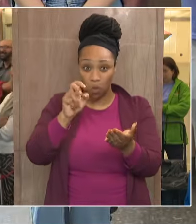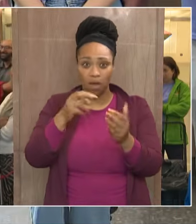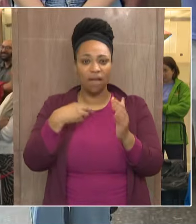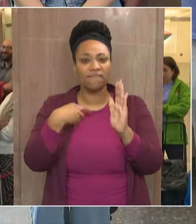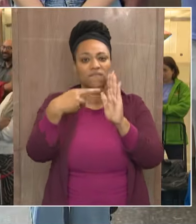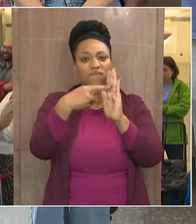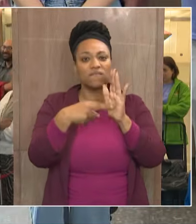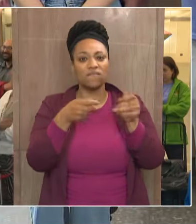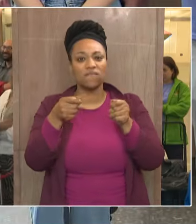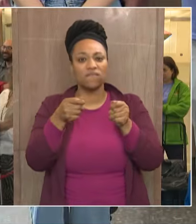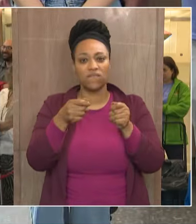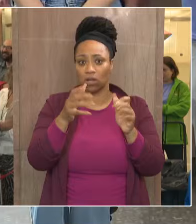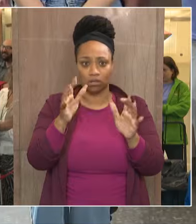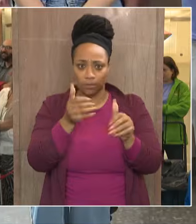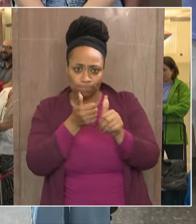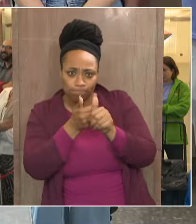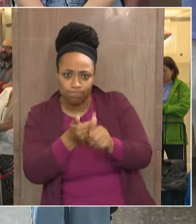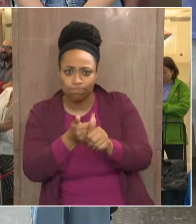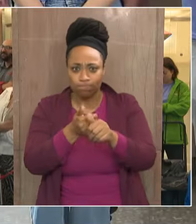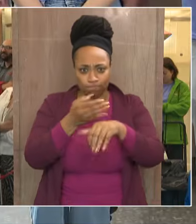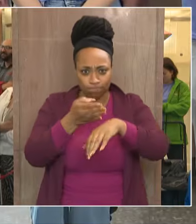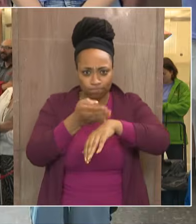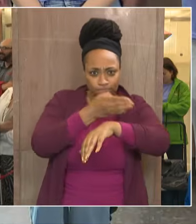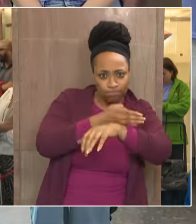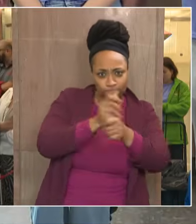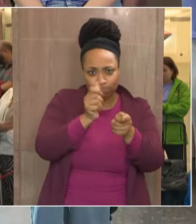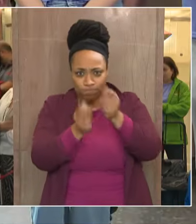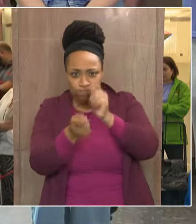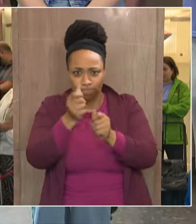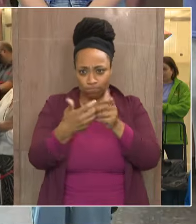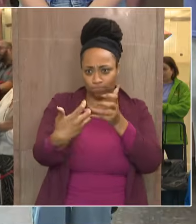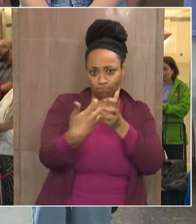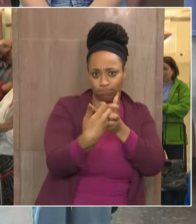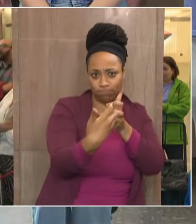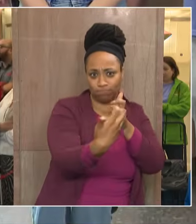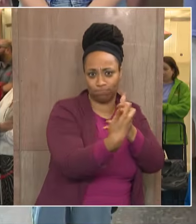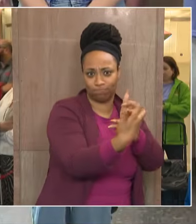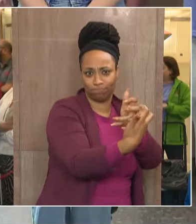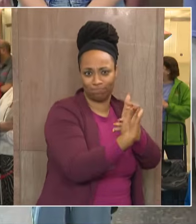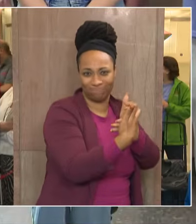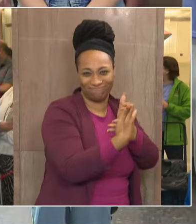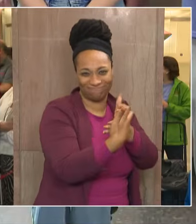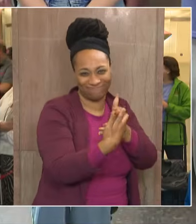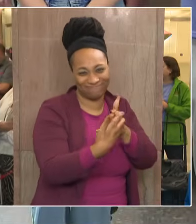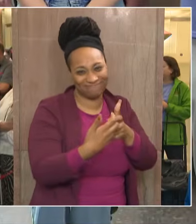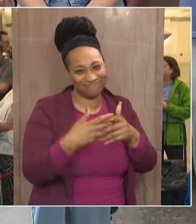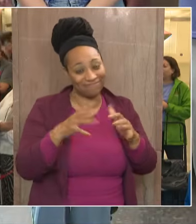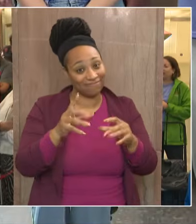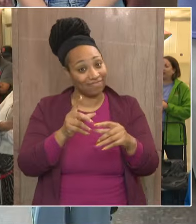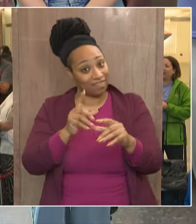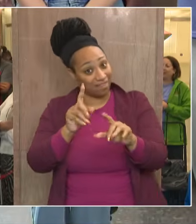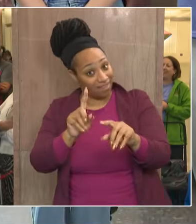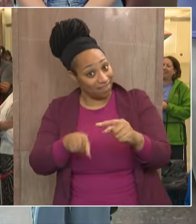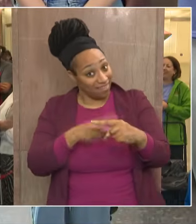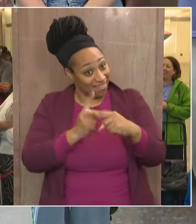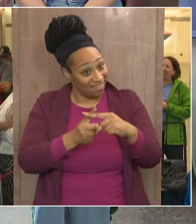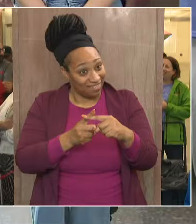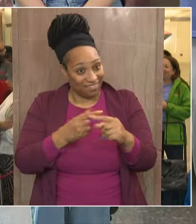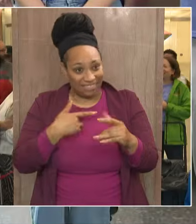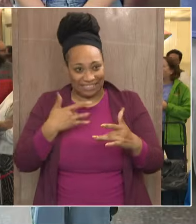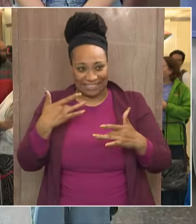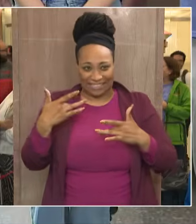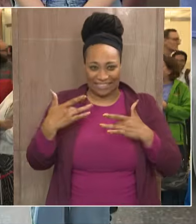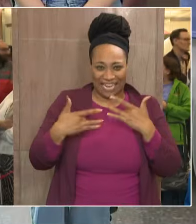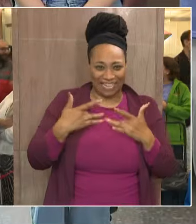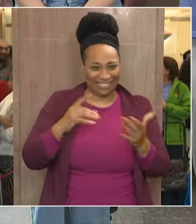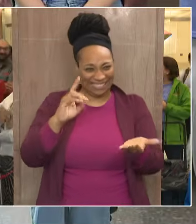Certainly, I couldn't come to a mic without saying that we're excited to work on our DC 2050, our comprehensive plan